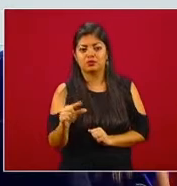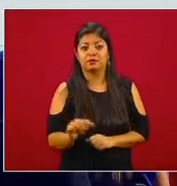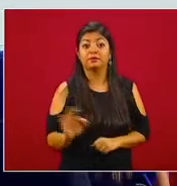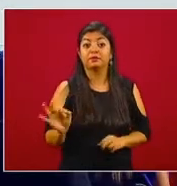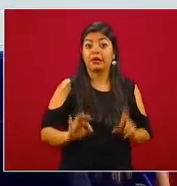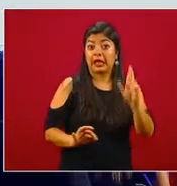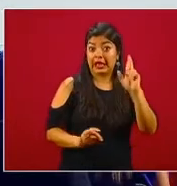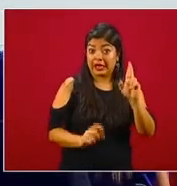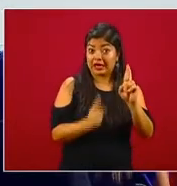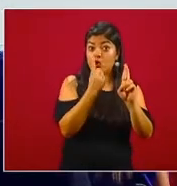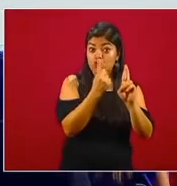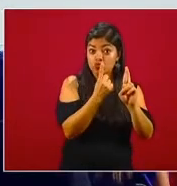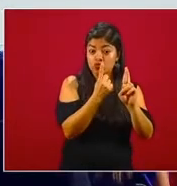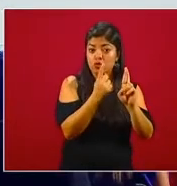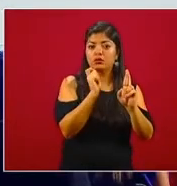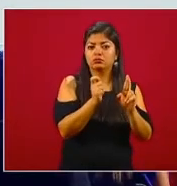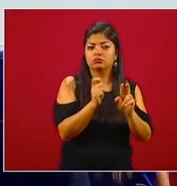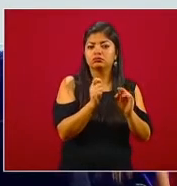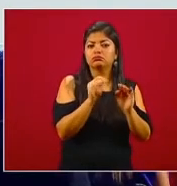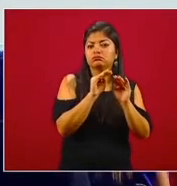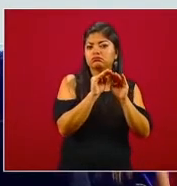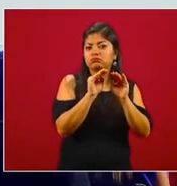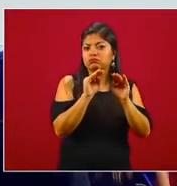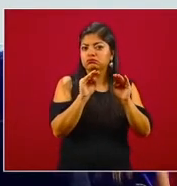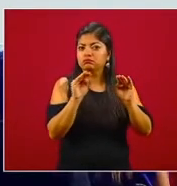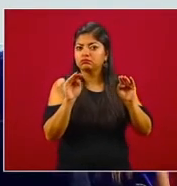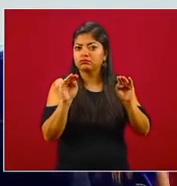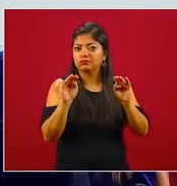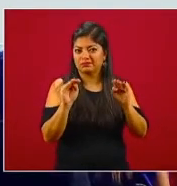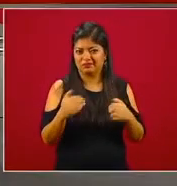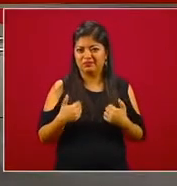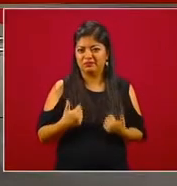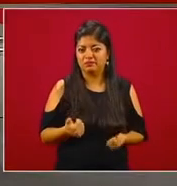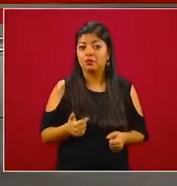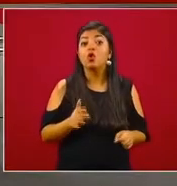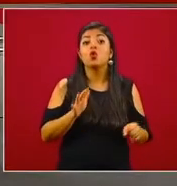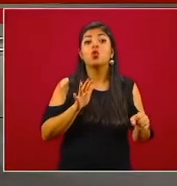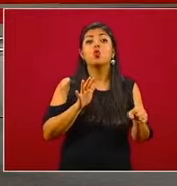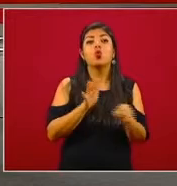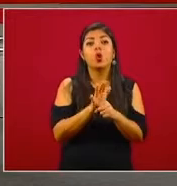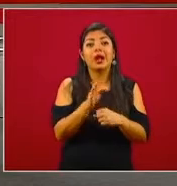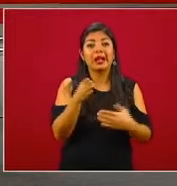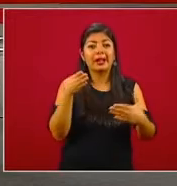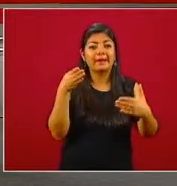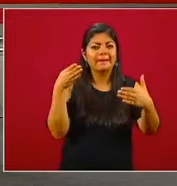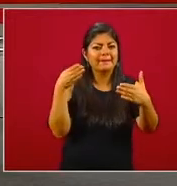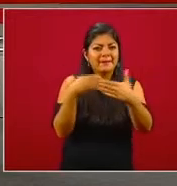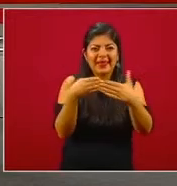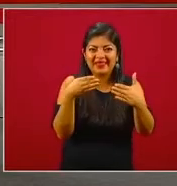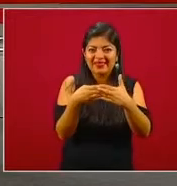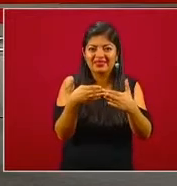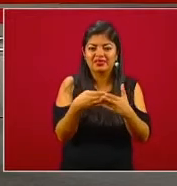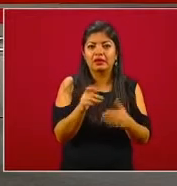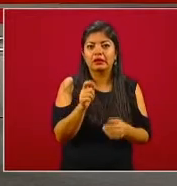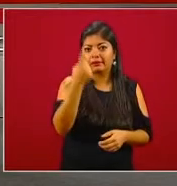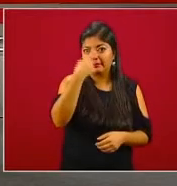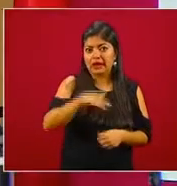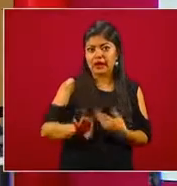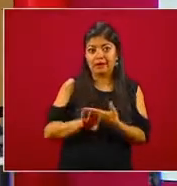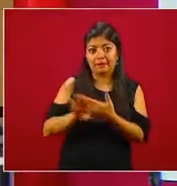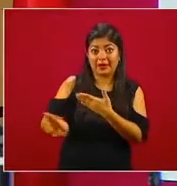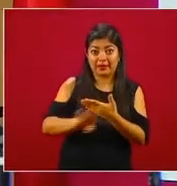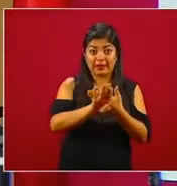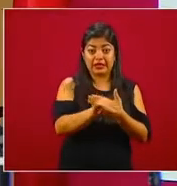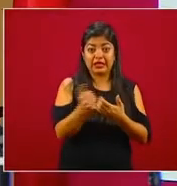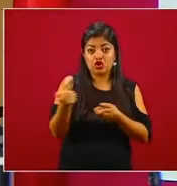is minus or lower to 1, the pandemic continues to lower. If R is just 1, the pandemic keeps in